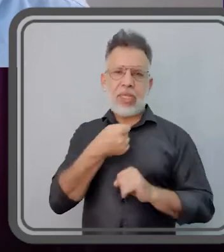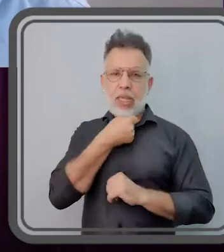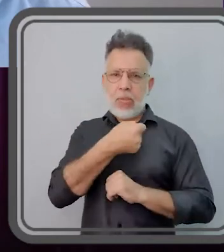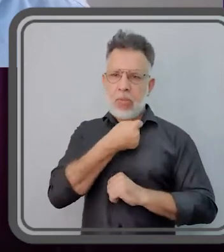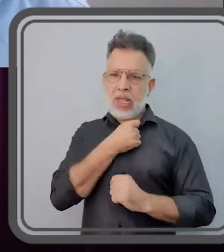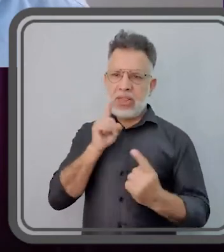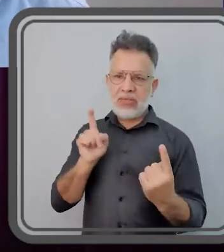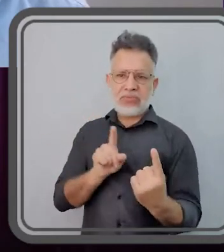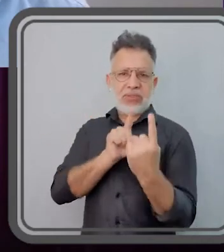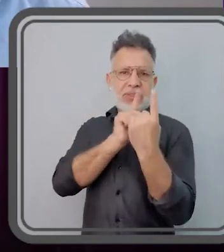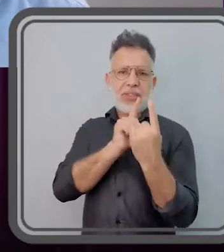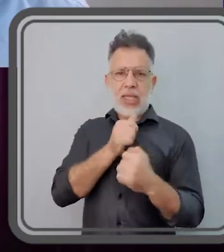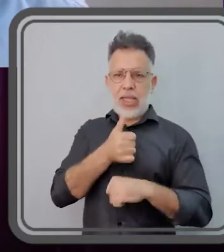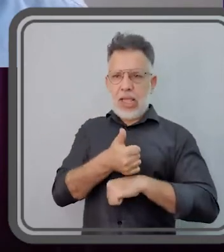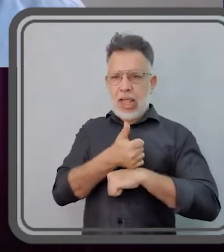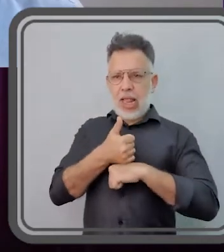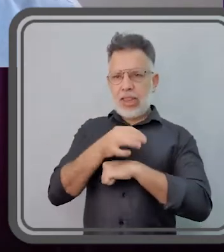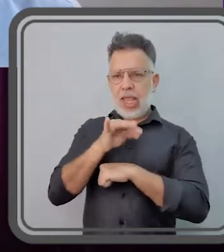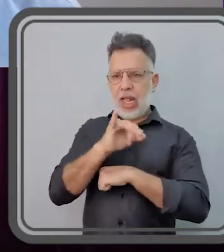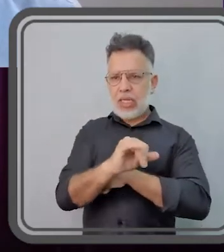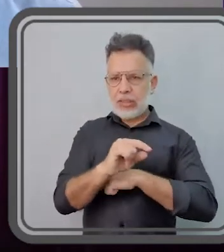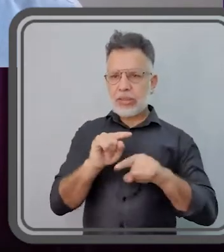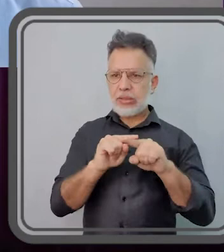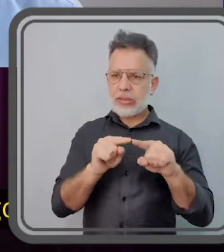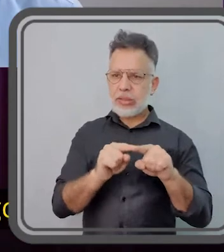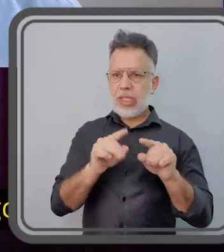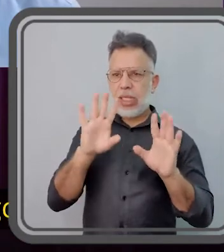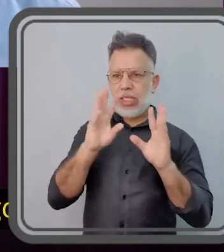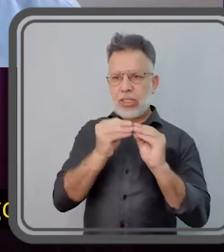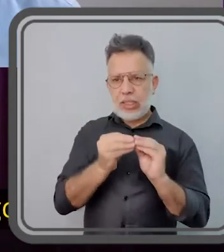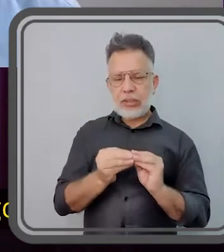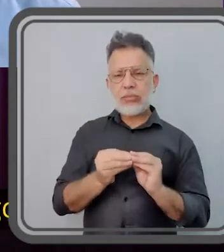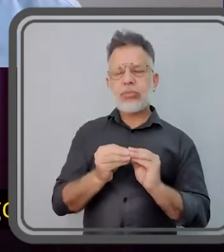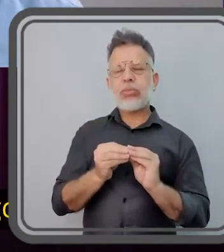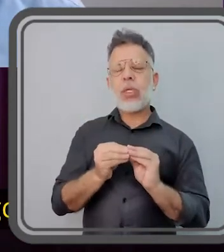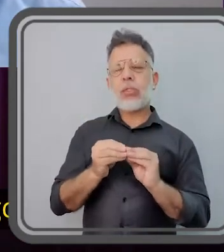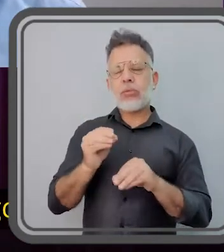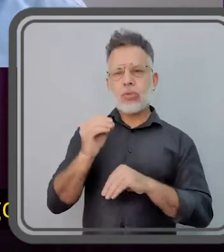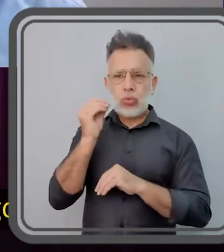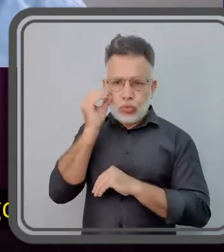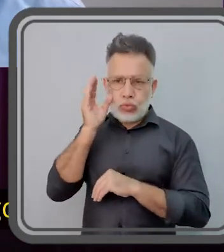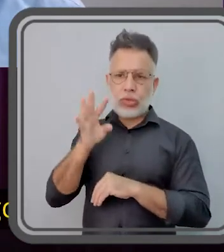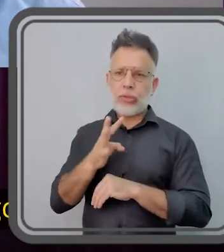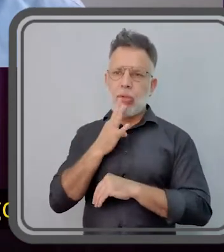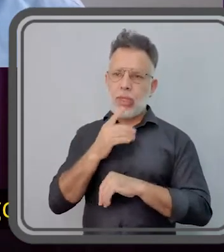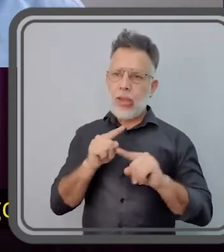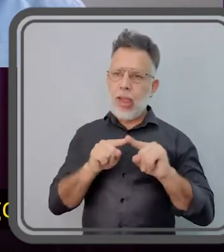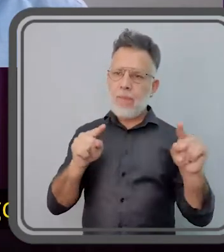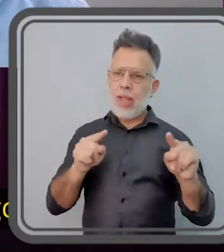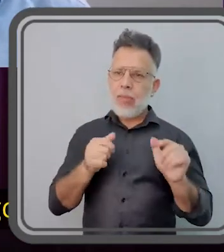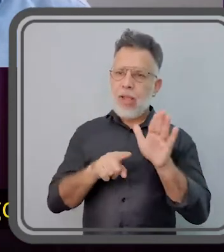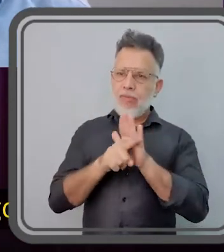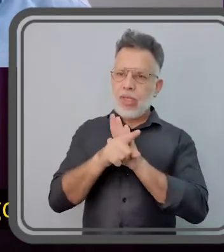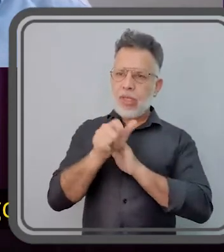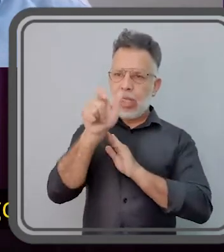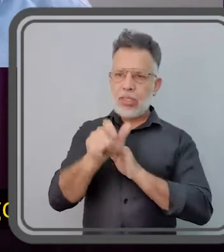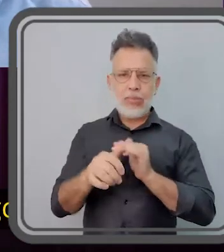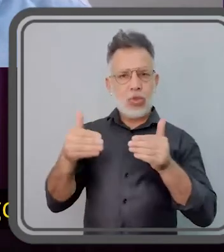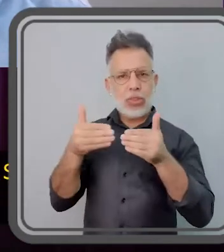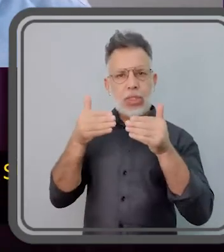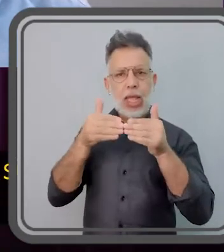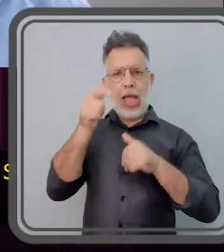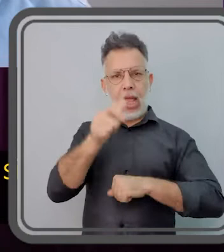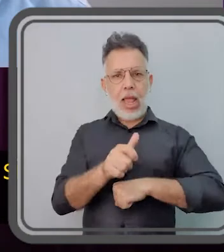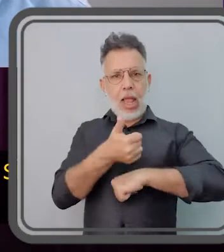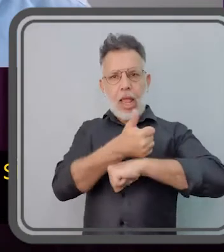an interview, which is technical, and then there is a management review, so we say, which is just to check that people are culturally